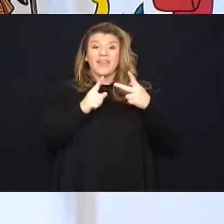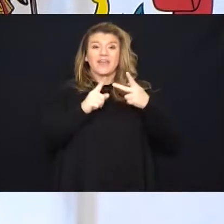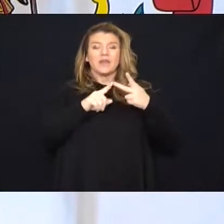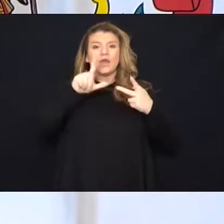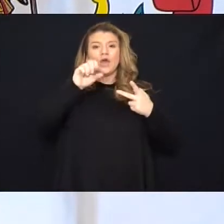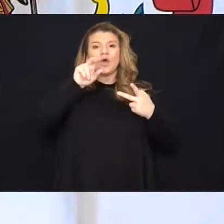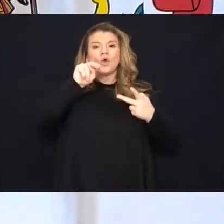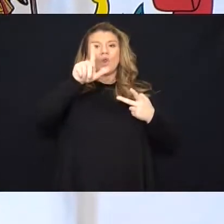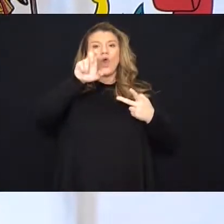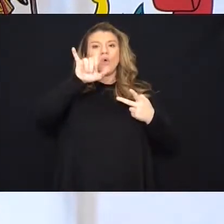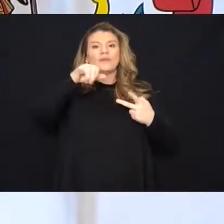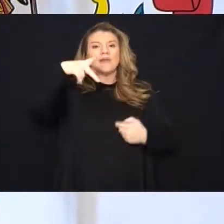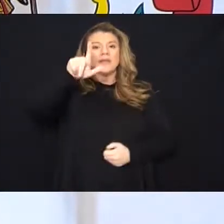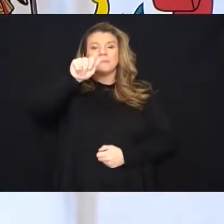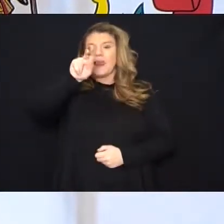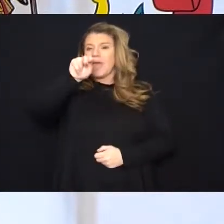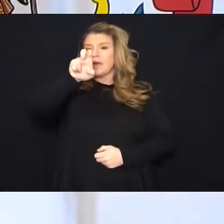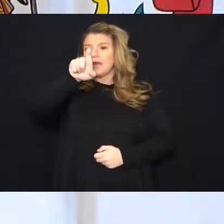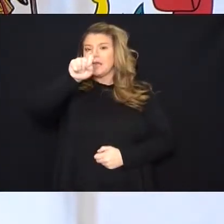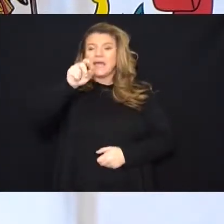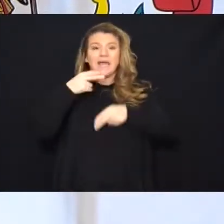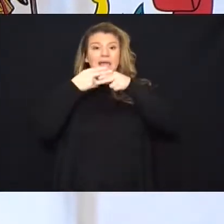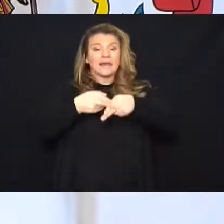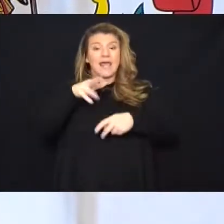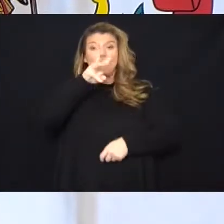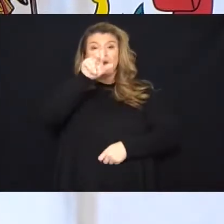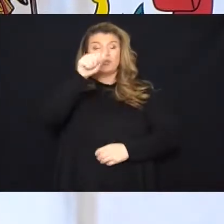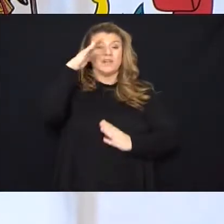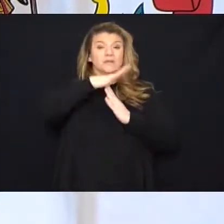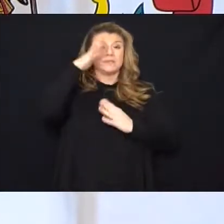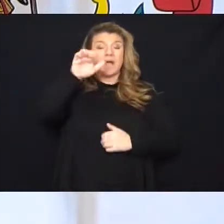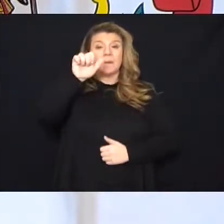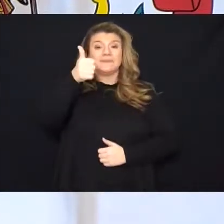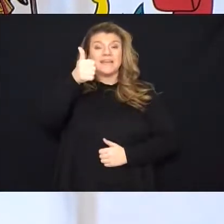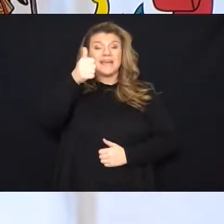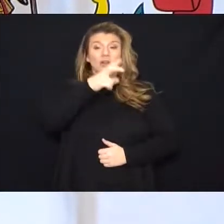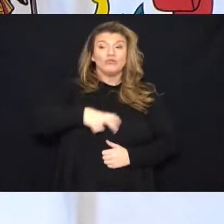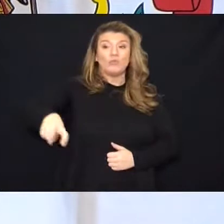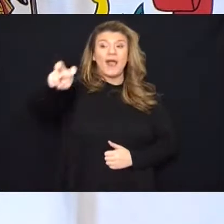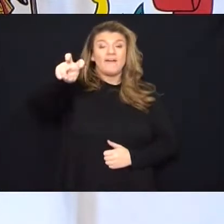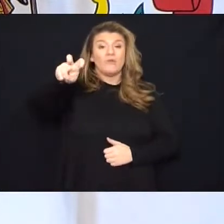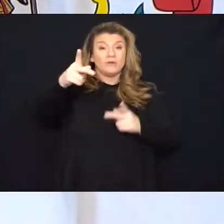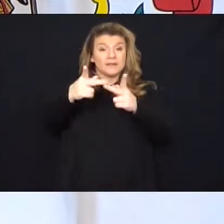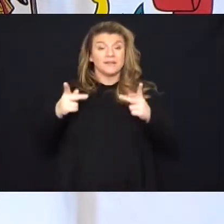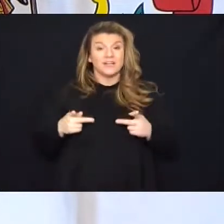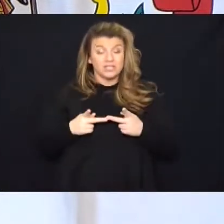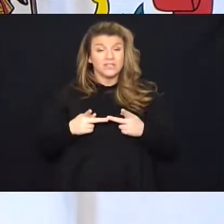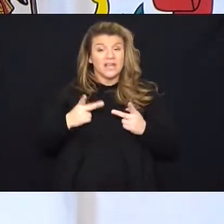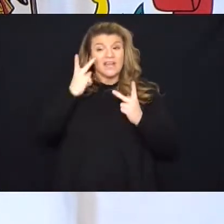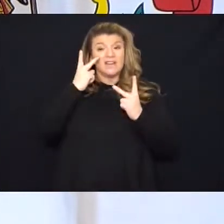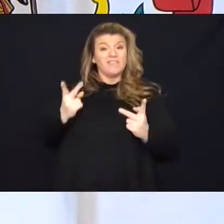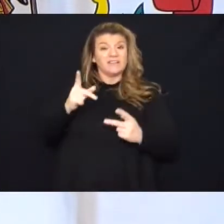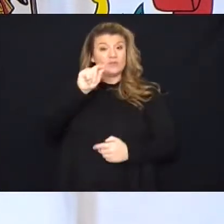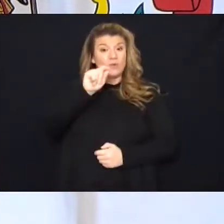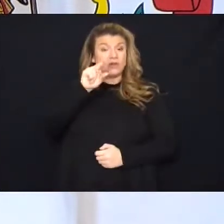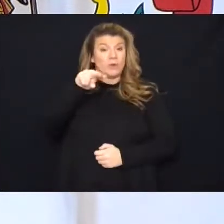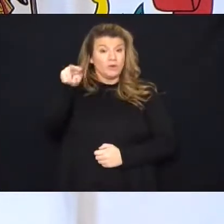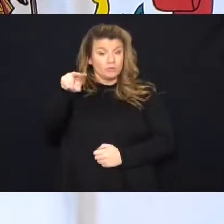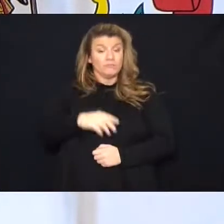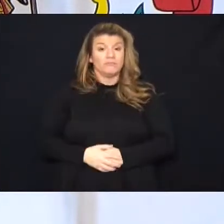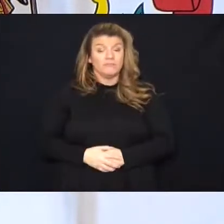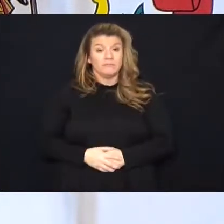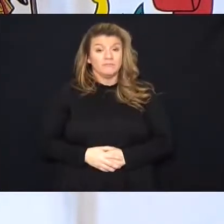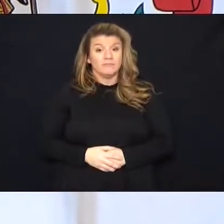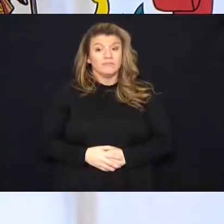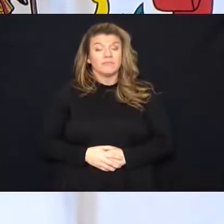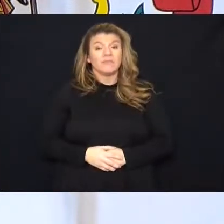Planet named West Virginia in the top 10 global travel destinations to visit in 2022.